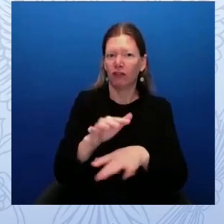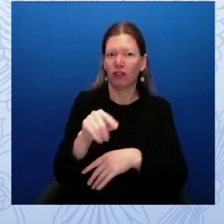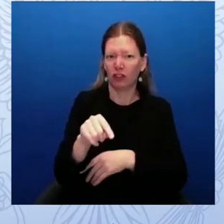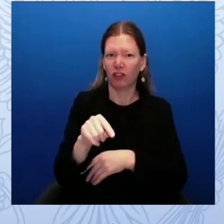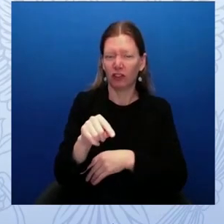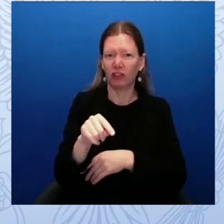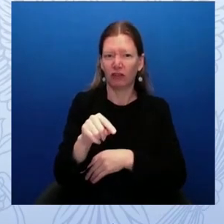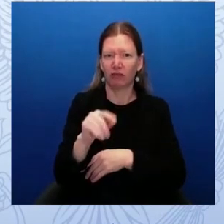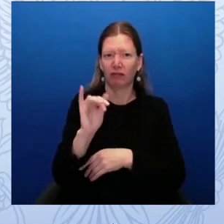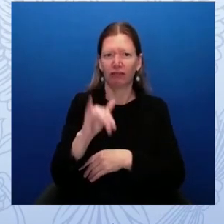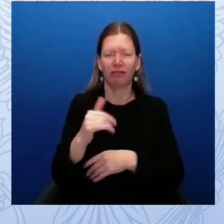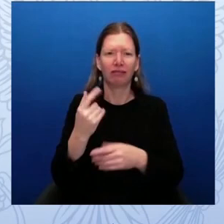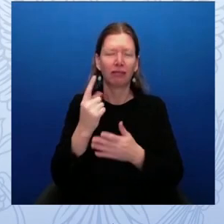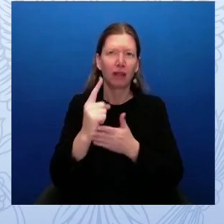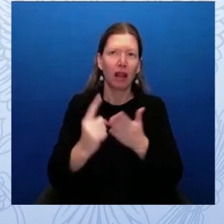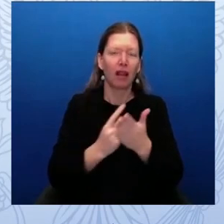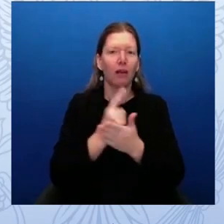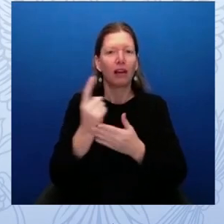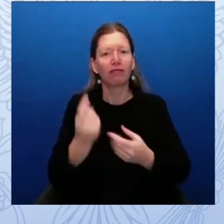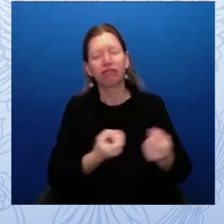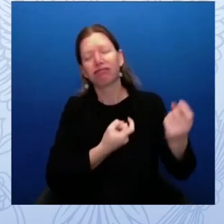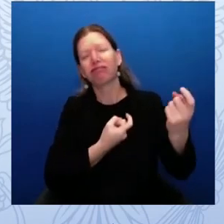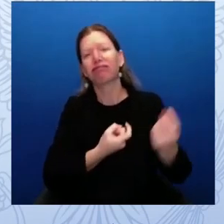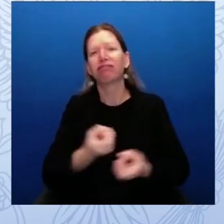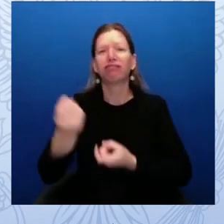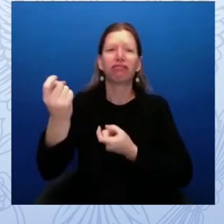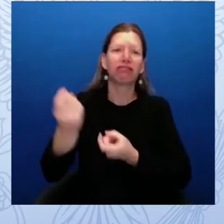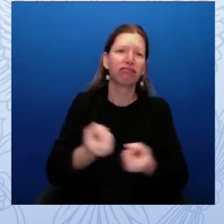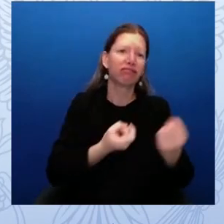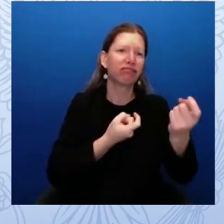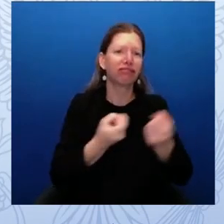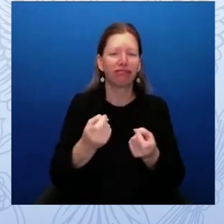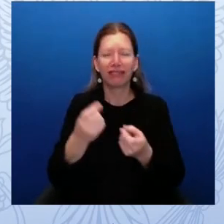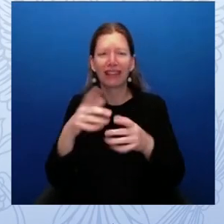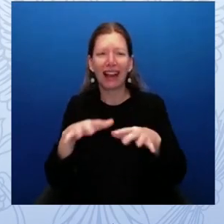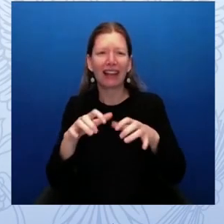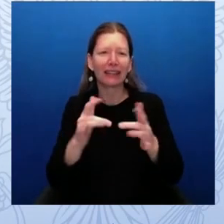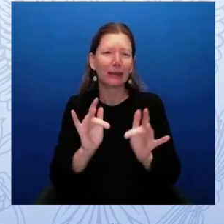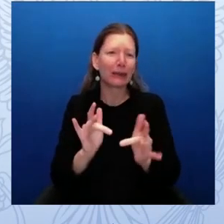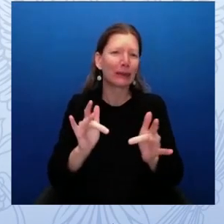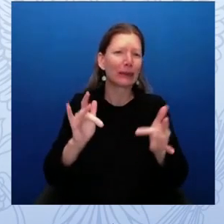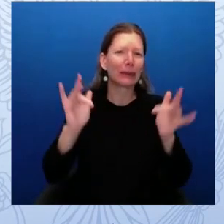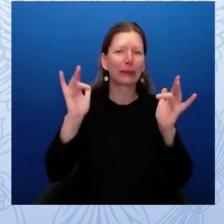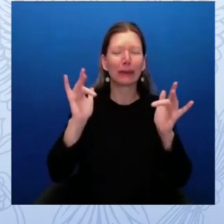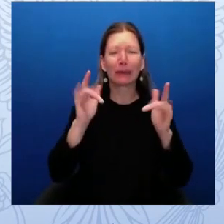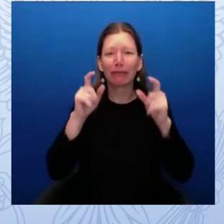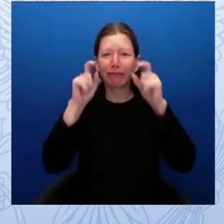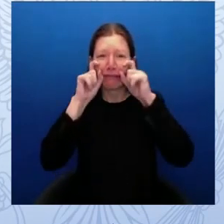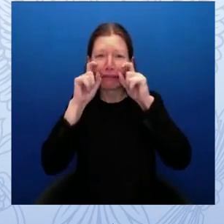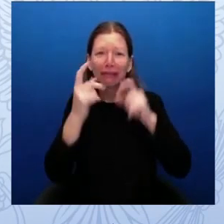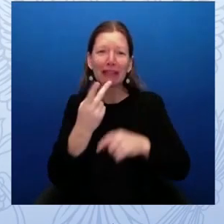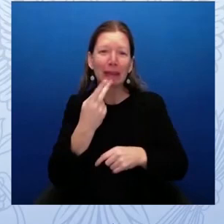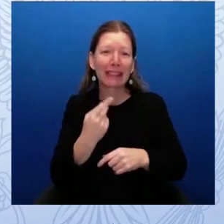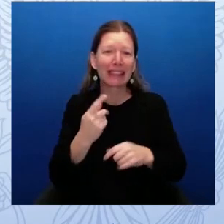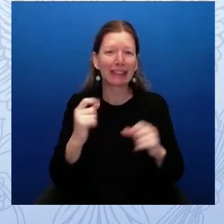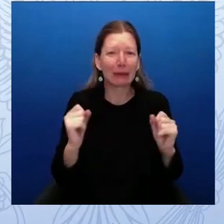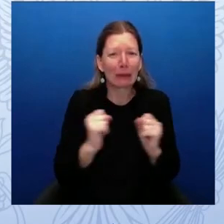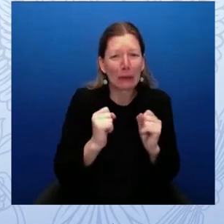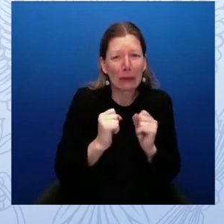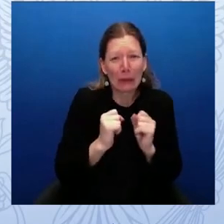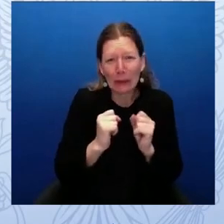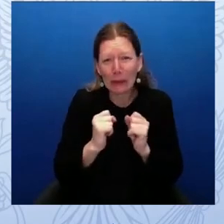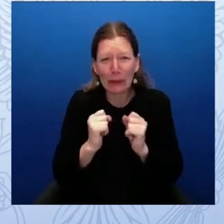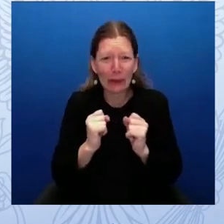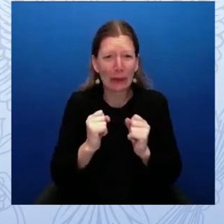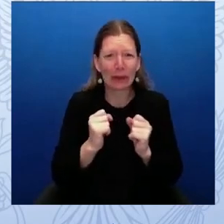gliding across the glistening ice, our cheeks pink from the cold. And in those hours, what was